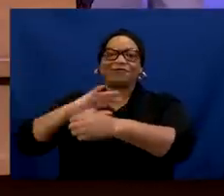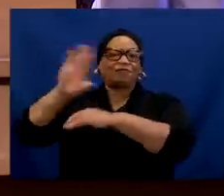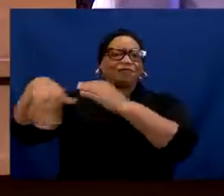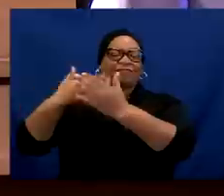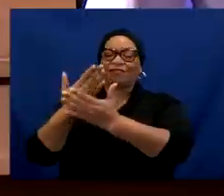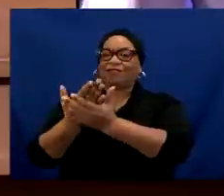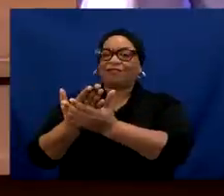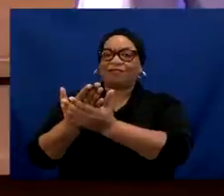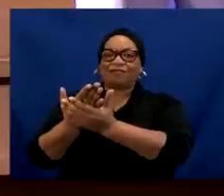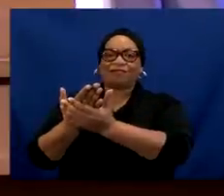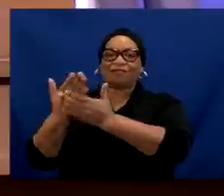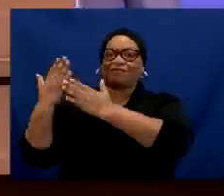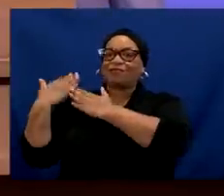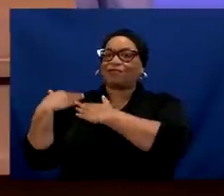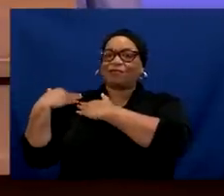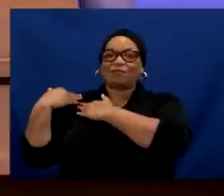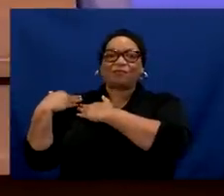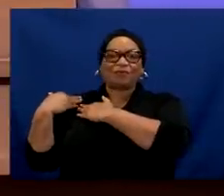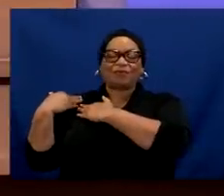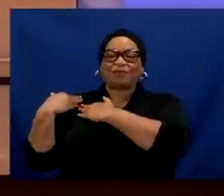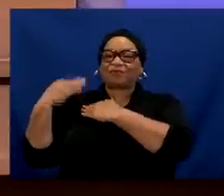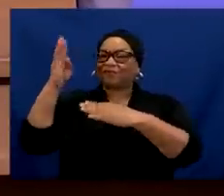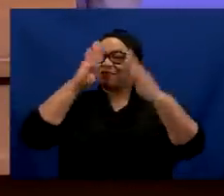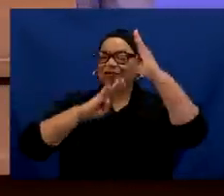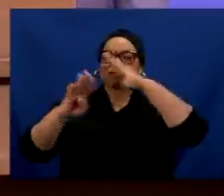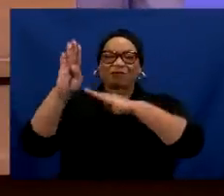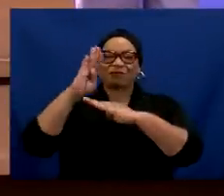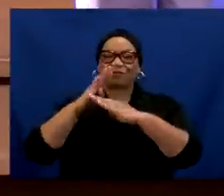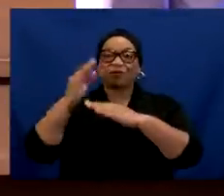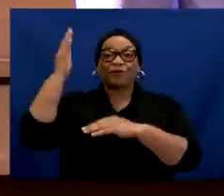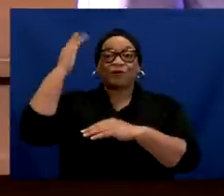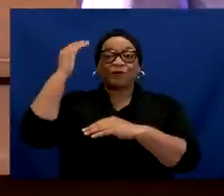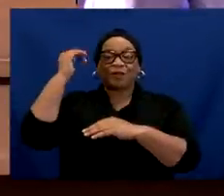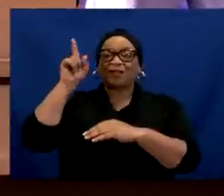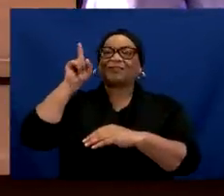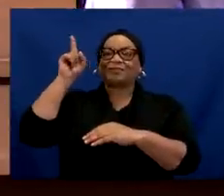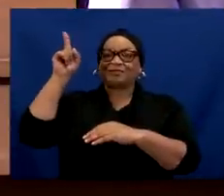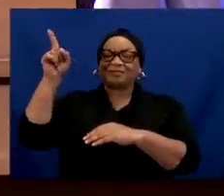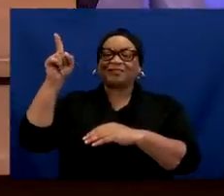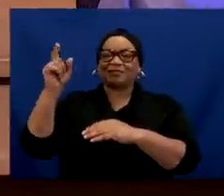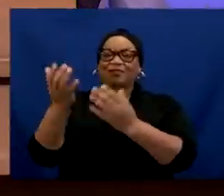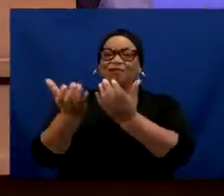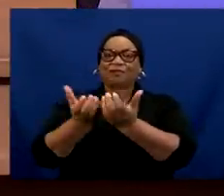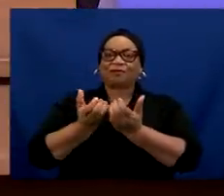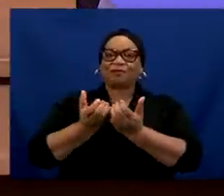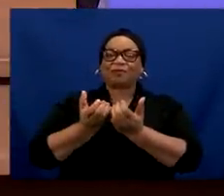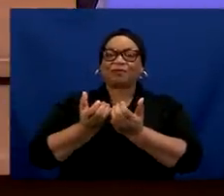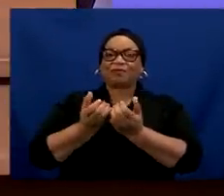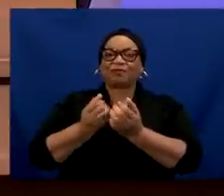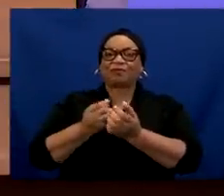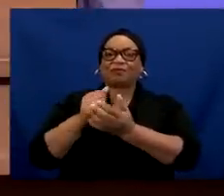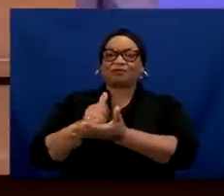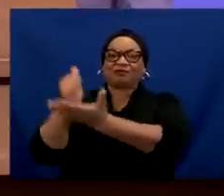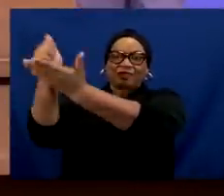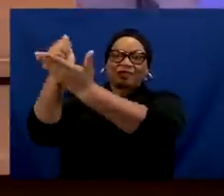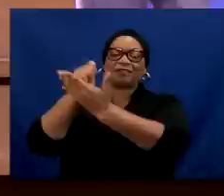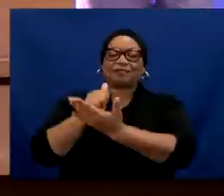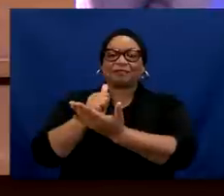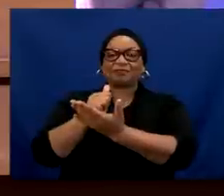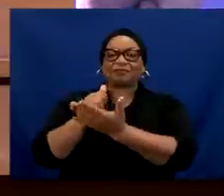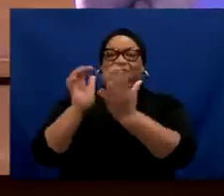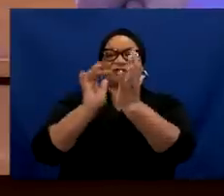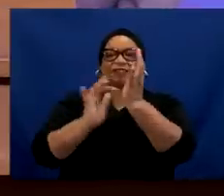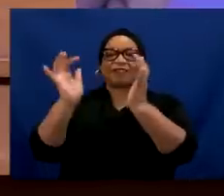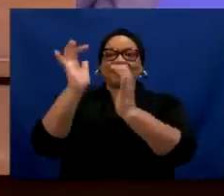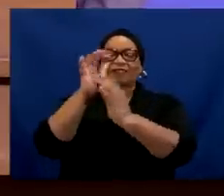cares upon him, for he careth for you. Let us pray. Jesus